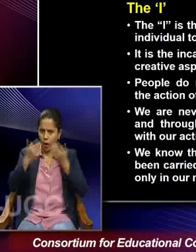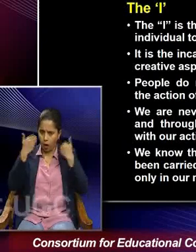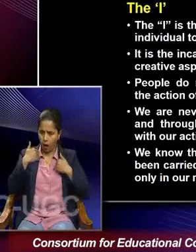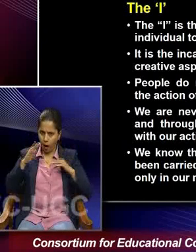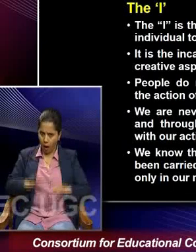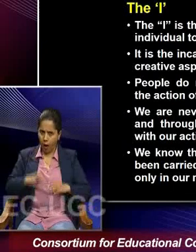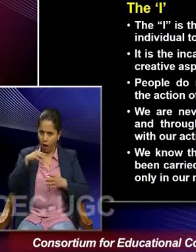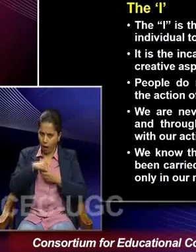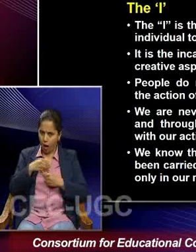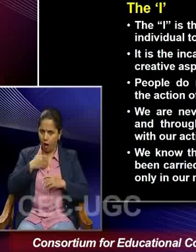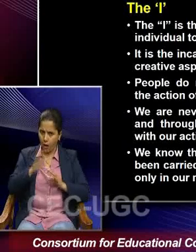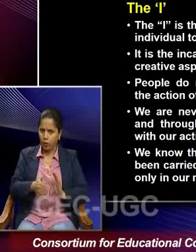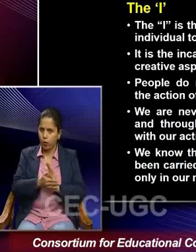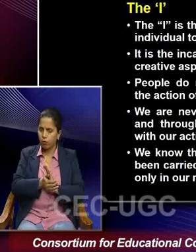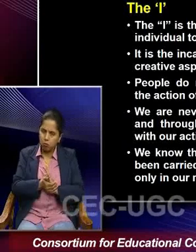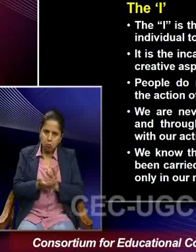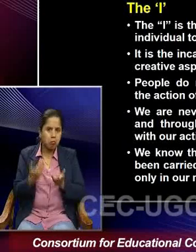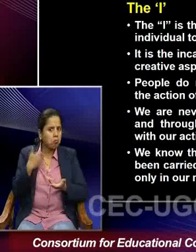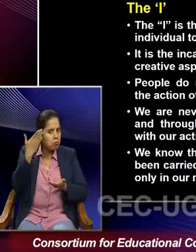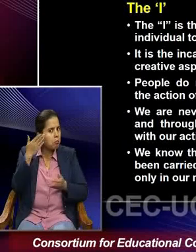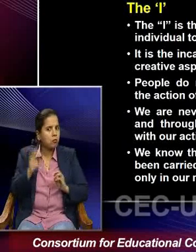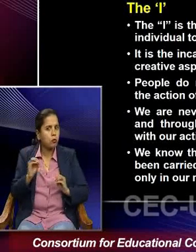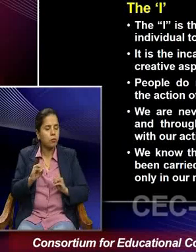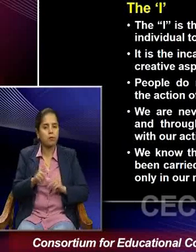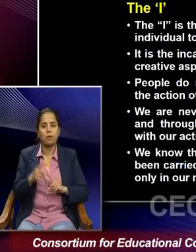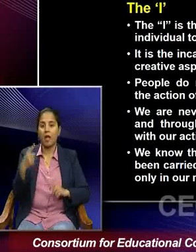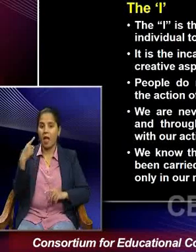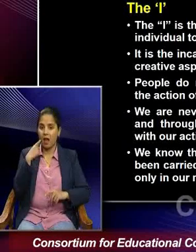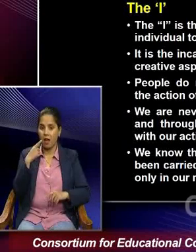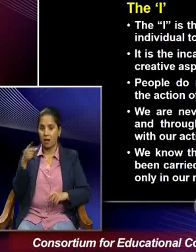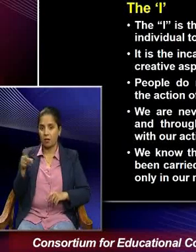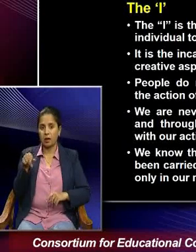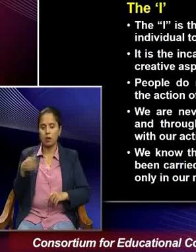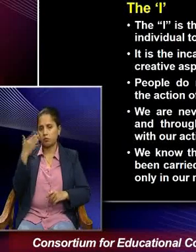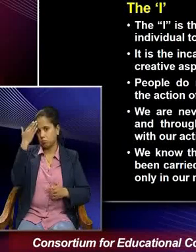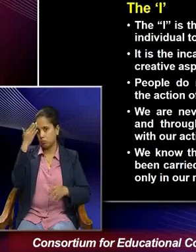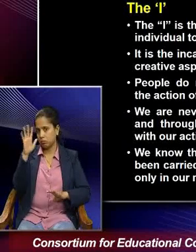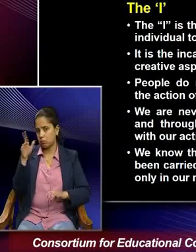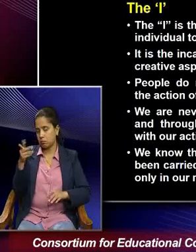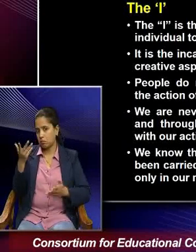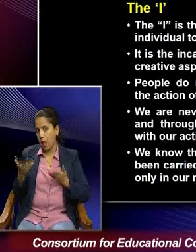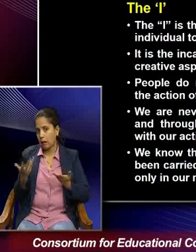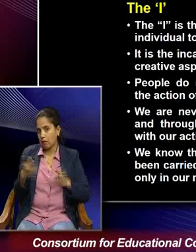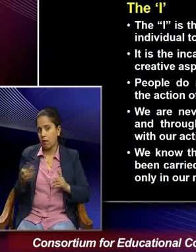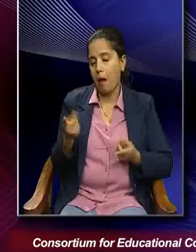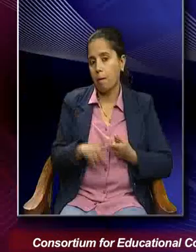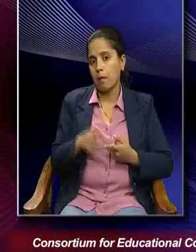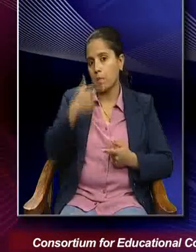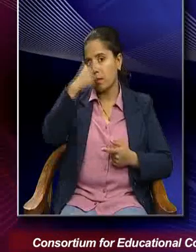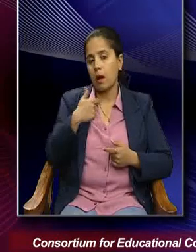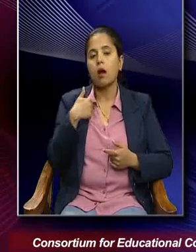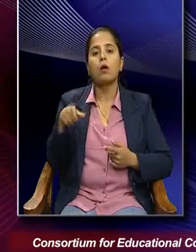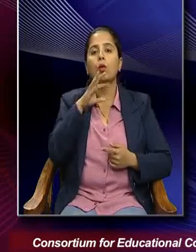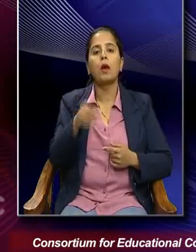on I. Why? Because he felt it is a source of novelty. What you